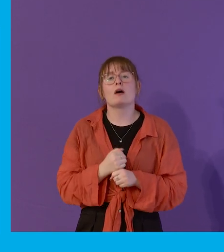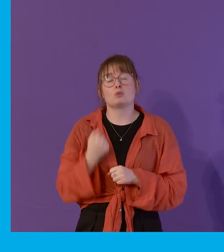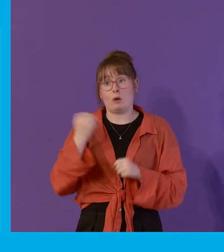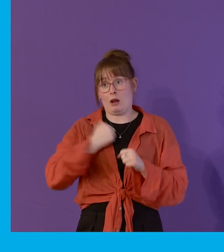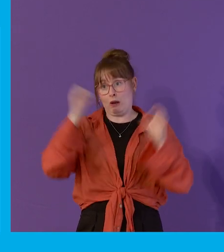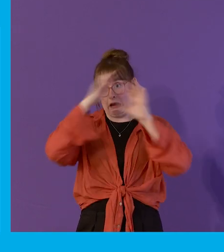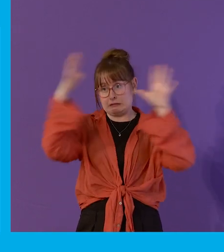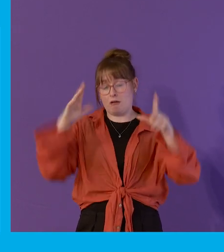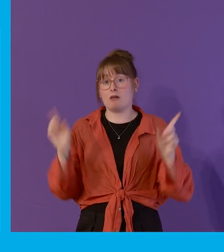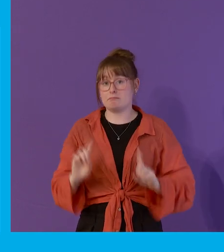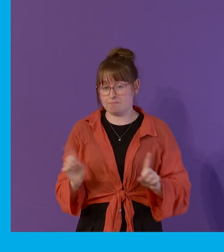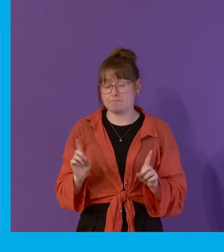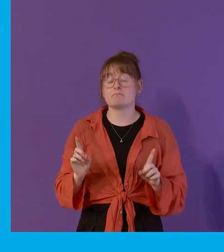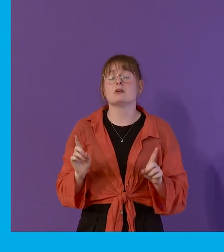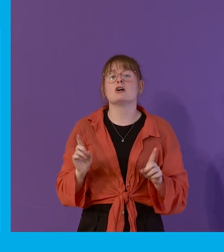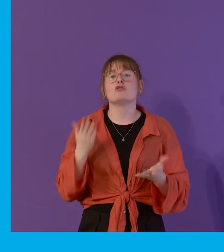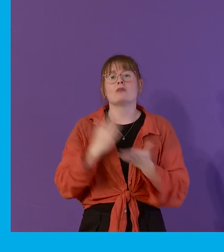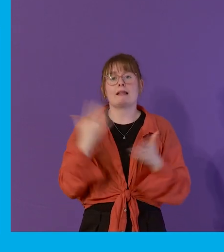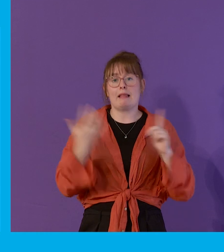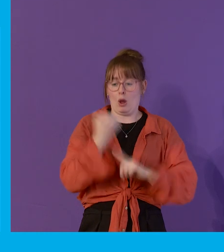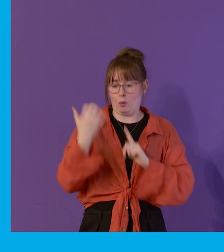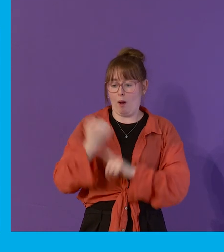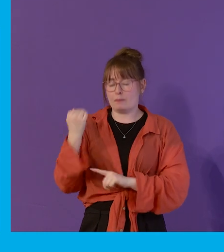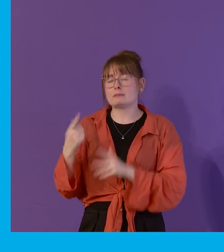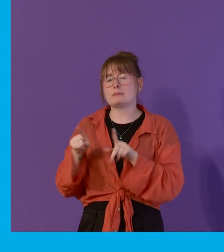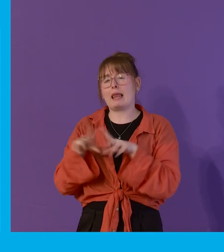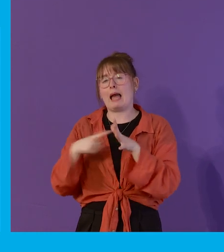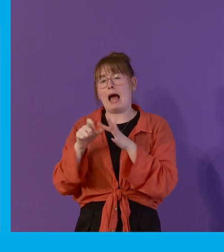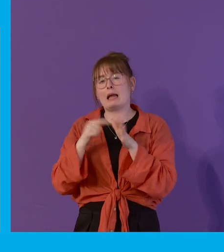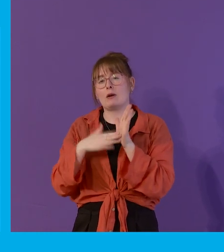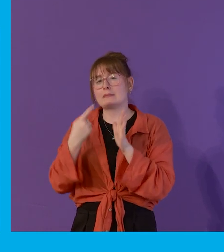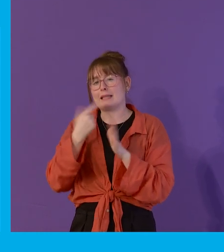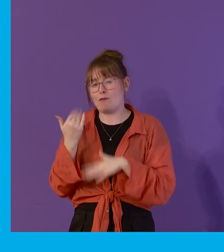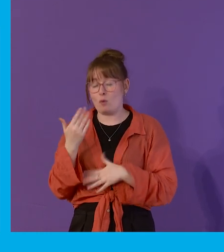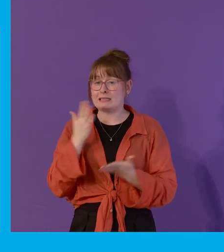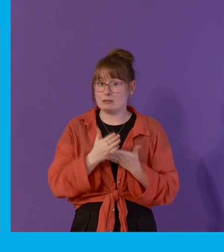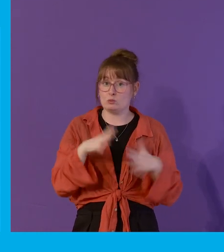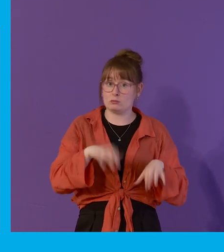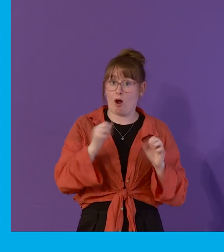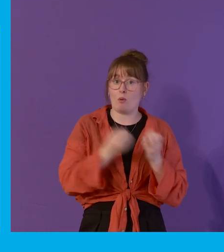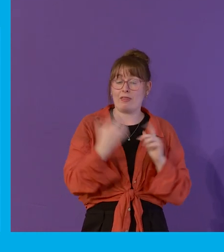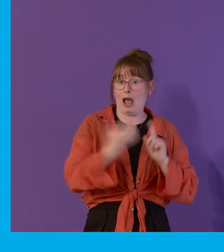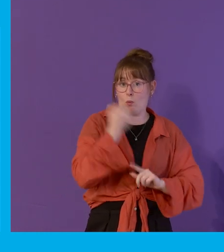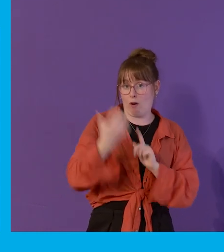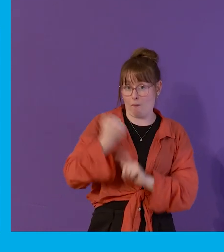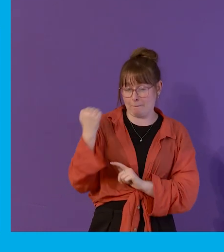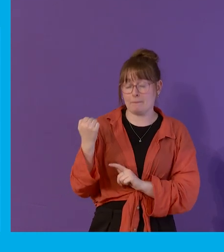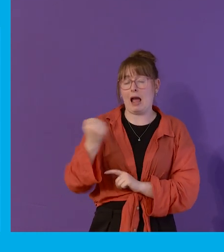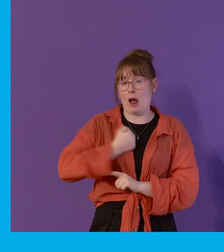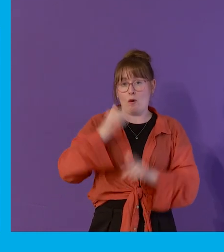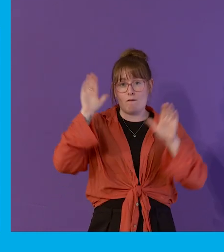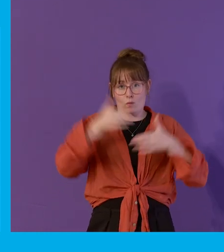idea of it was really that the outcome, so Adam really quite rightly says you start with the outcome. And our focus